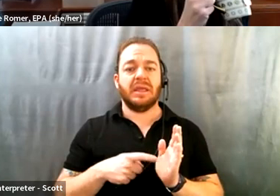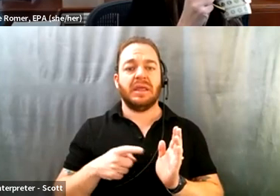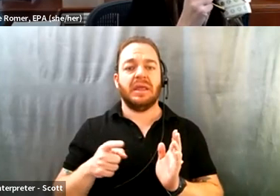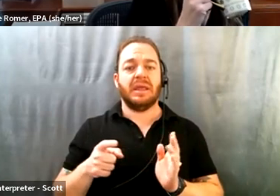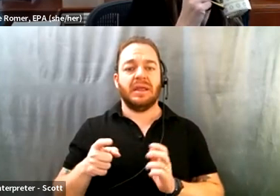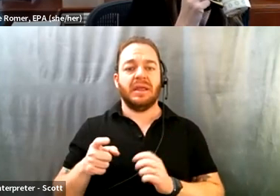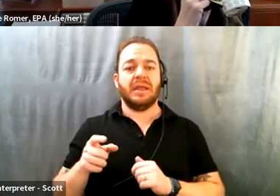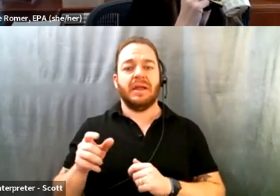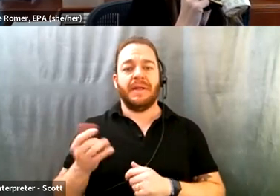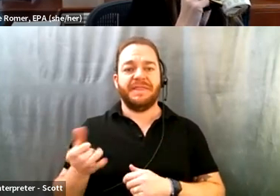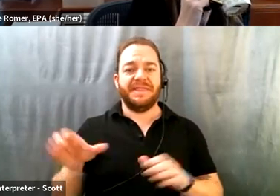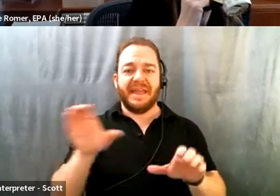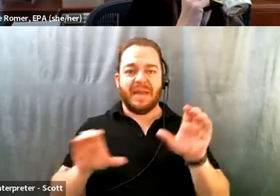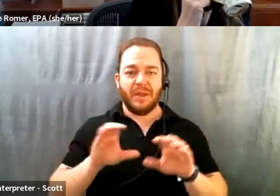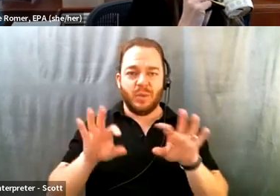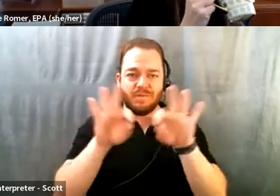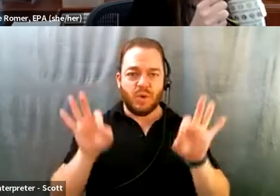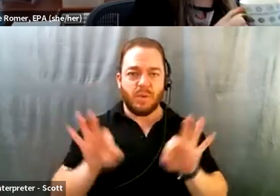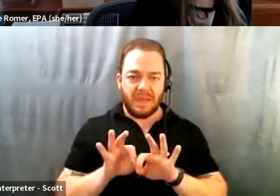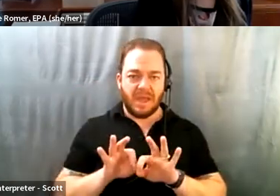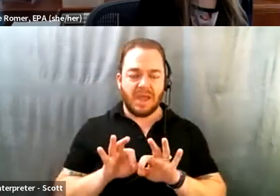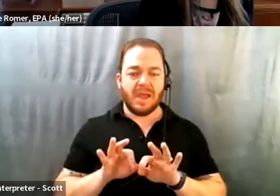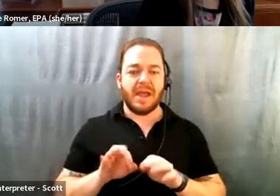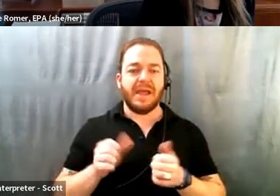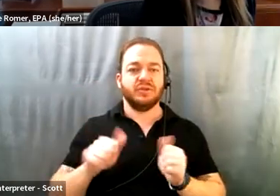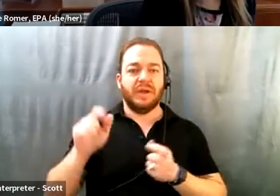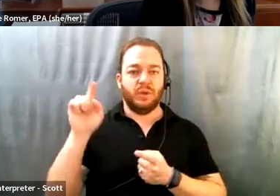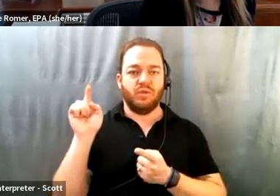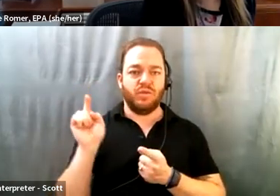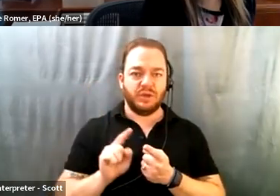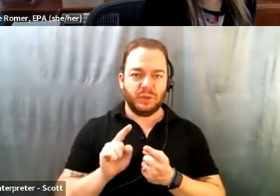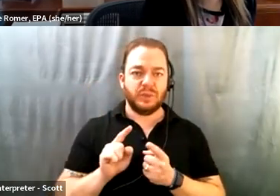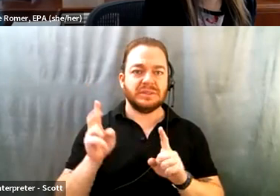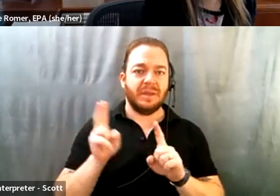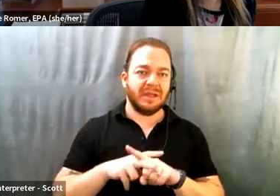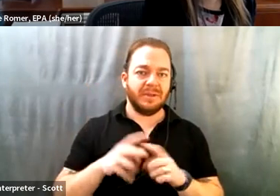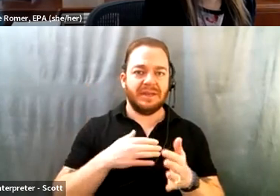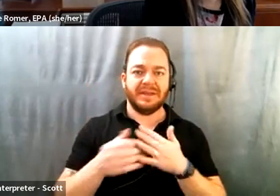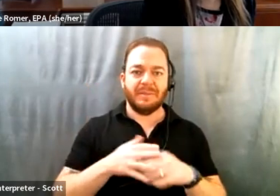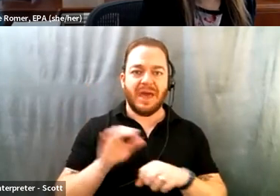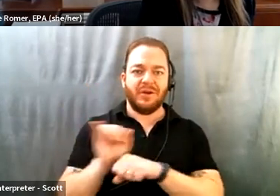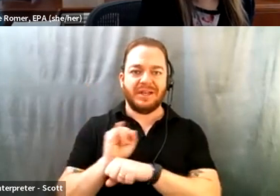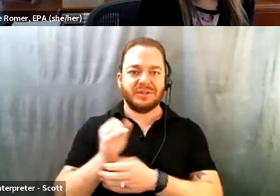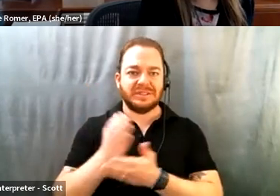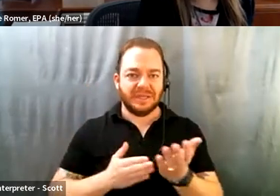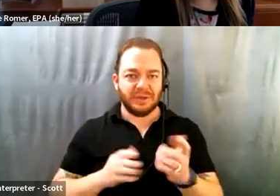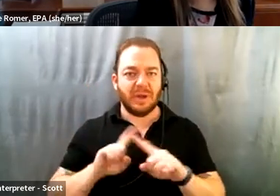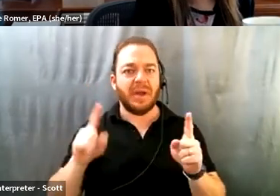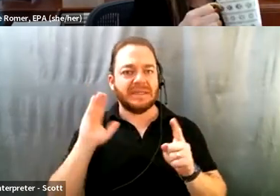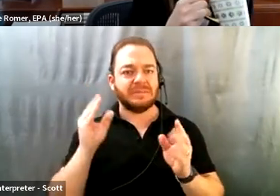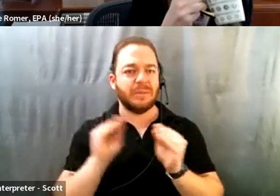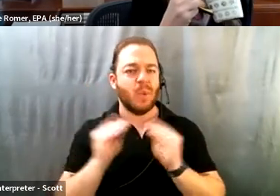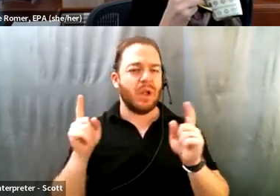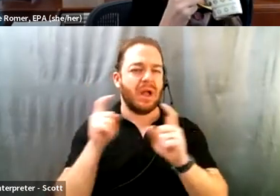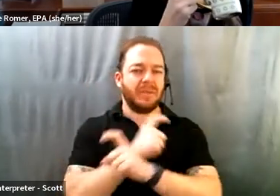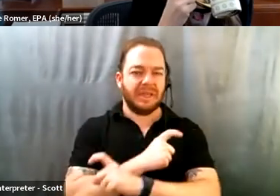the chemical formulation and seek to reduce its applicability regardless of industry sector. But it turns out it's a lot more